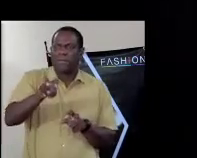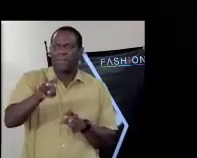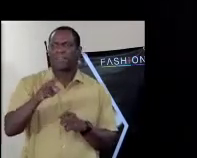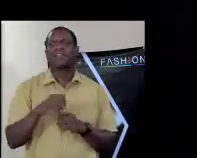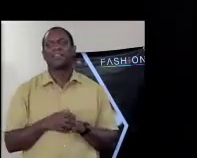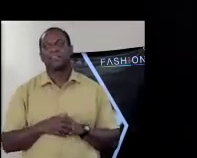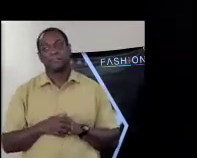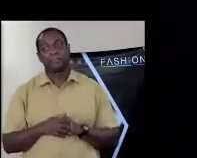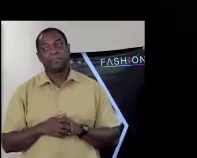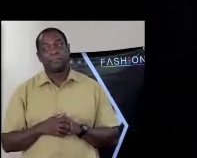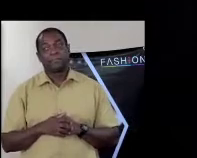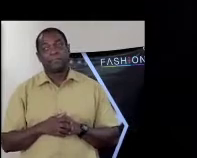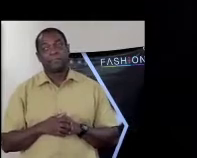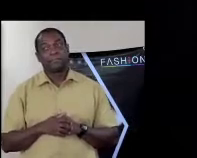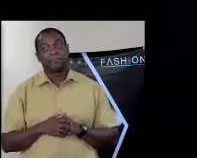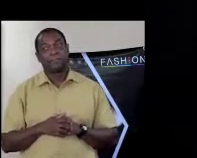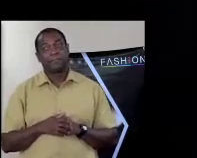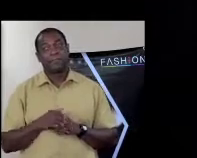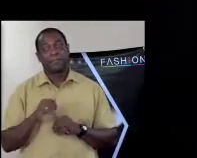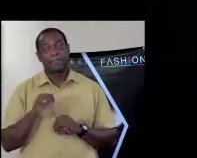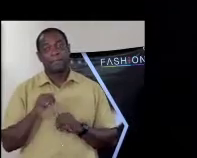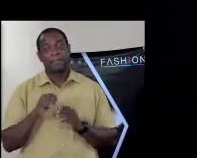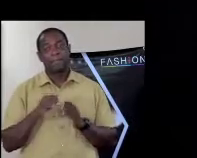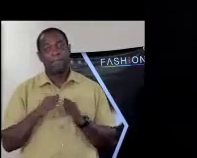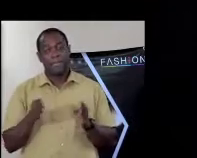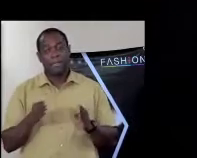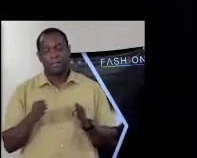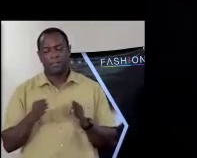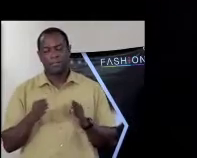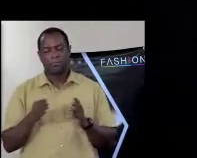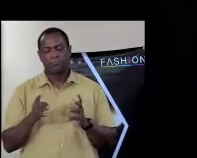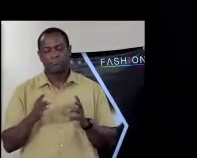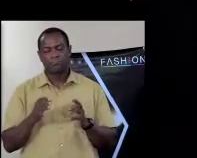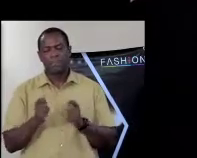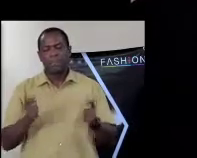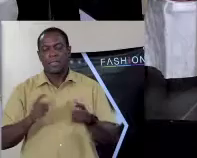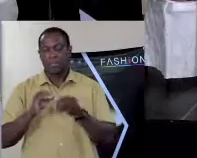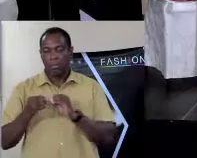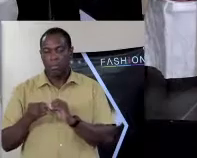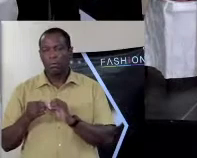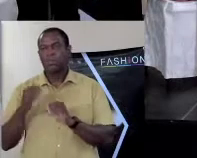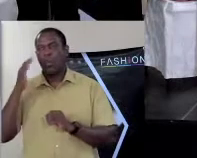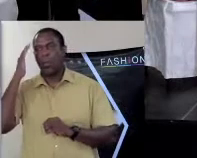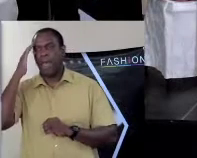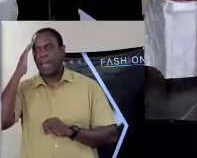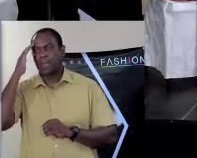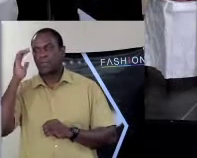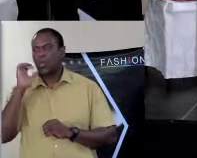that the biggest problem is awareness. We just don't know about it. Agreed.